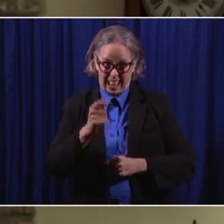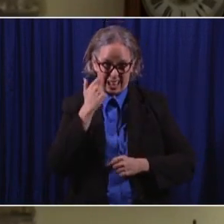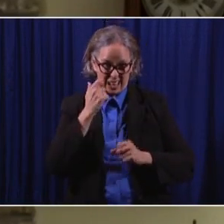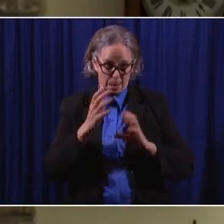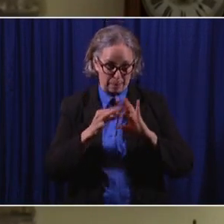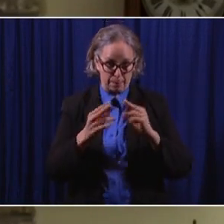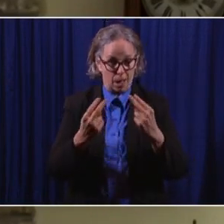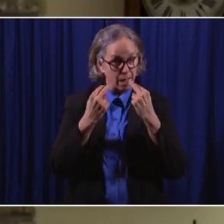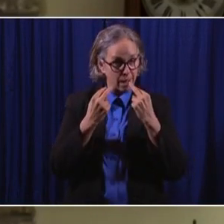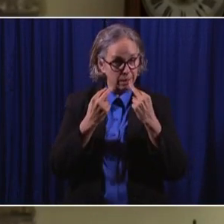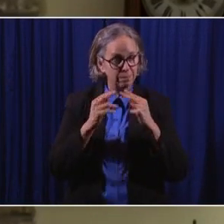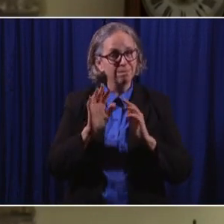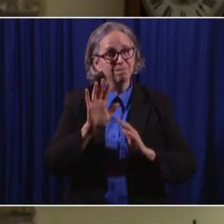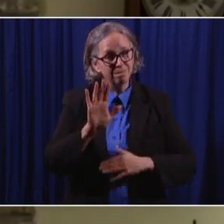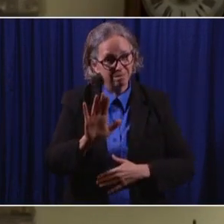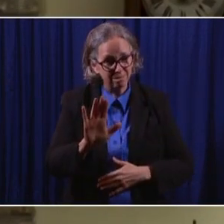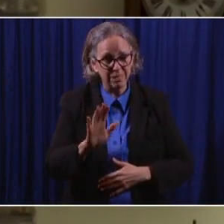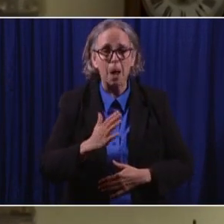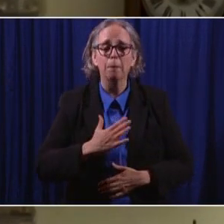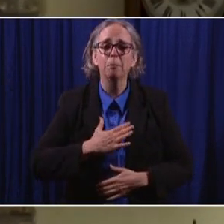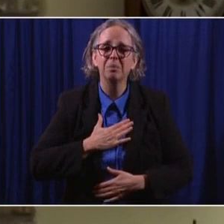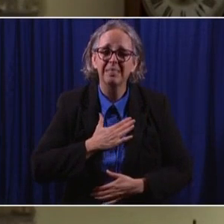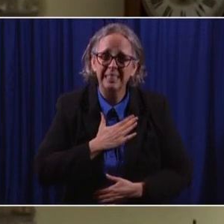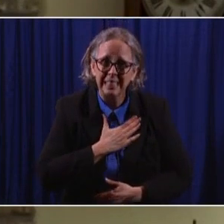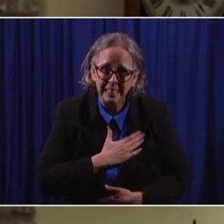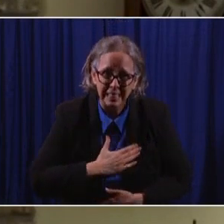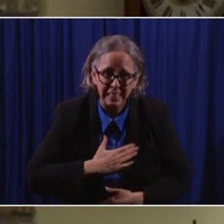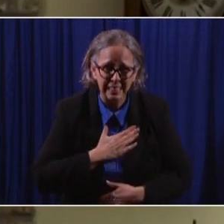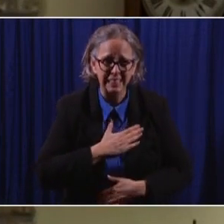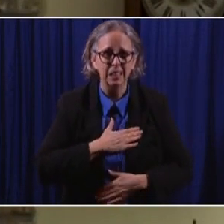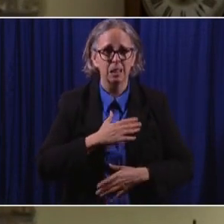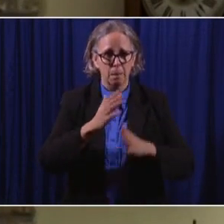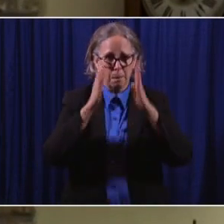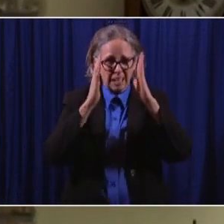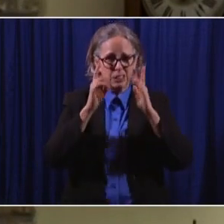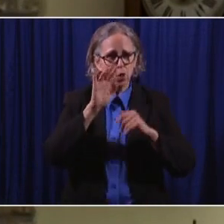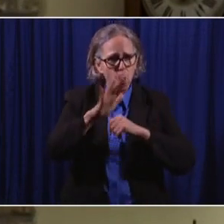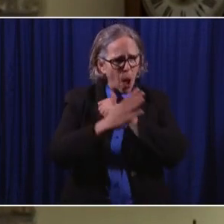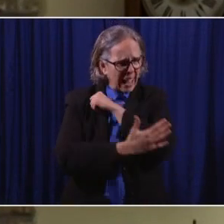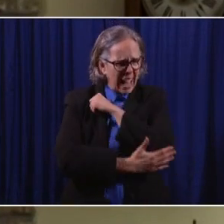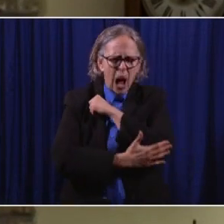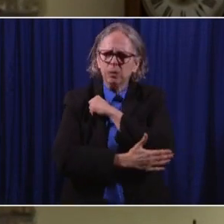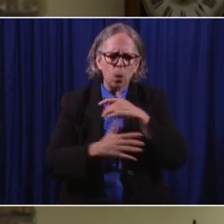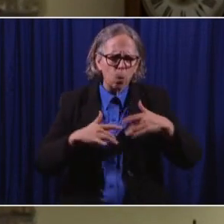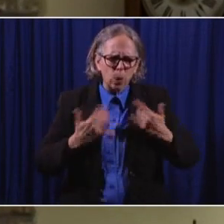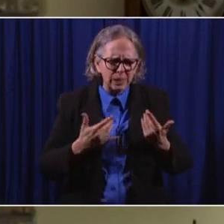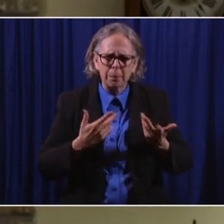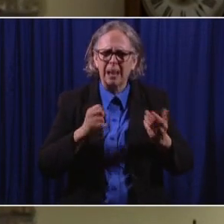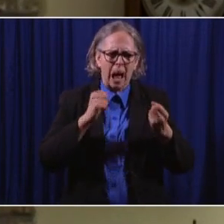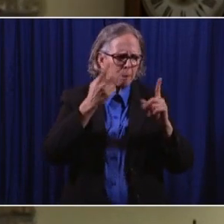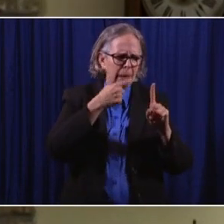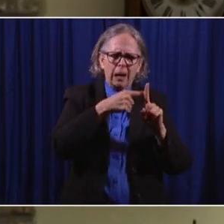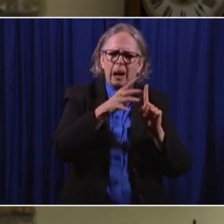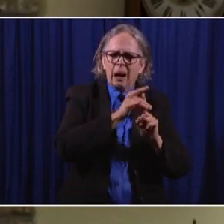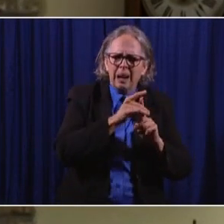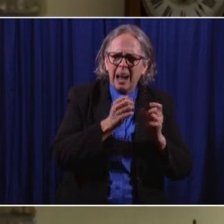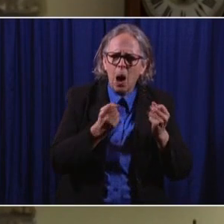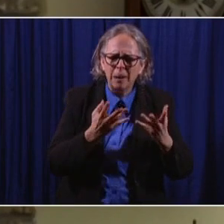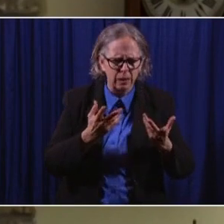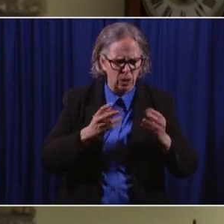to continue to drill down on what's going on in their county and how many cases they've had and what kind